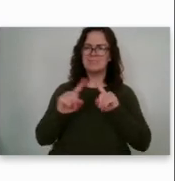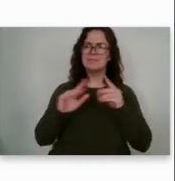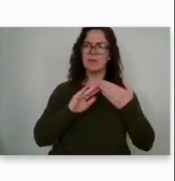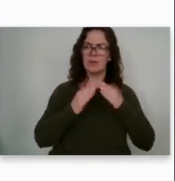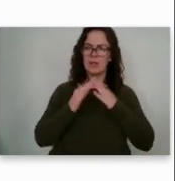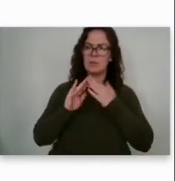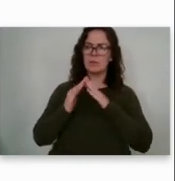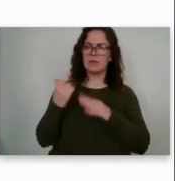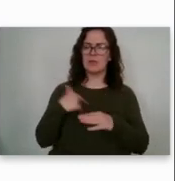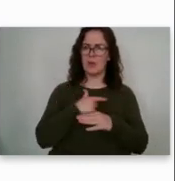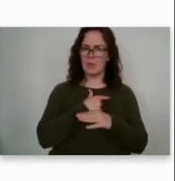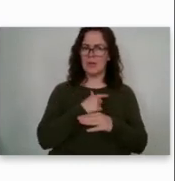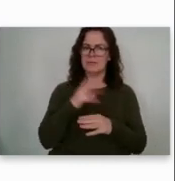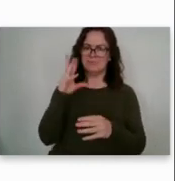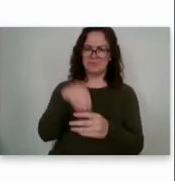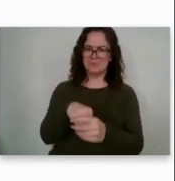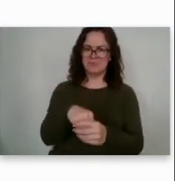live in.